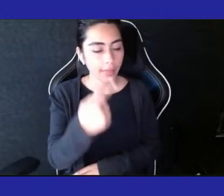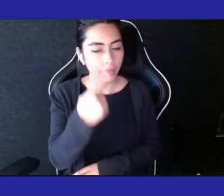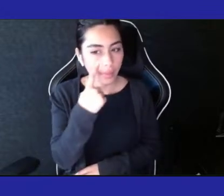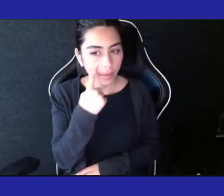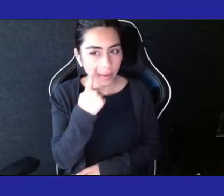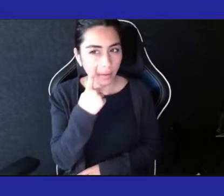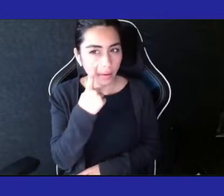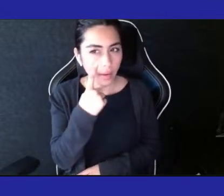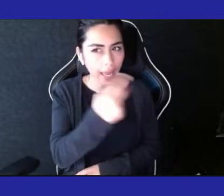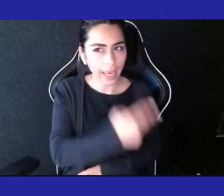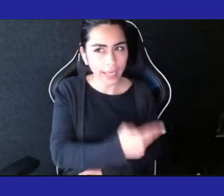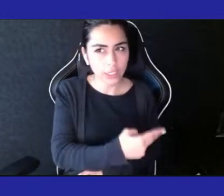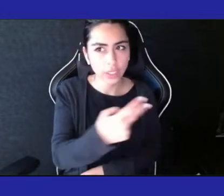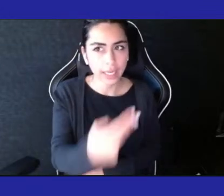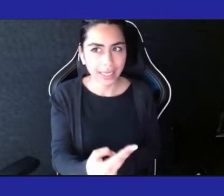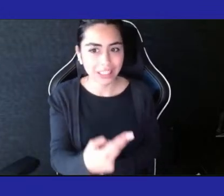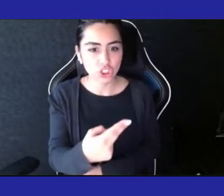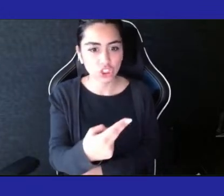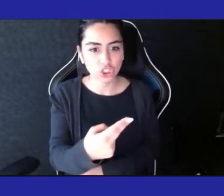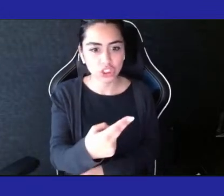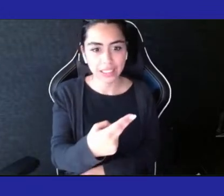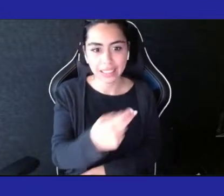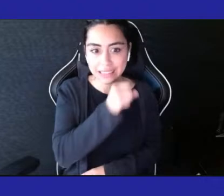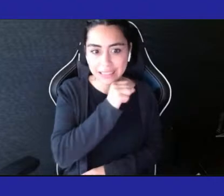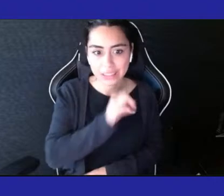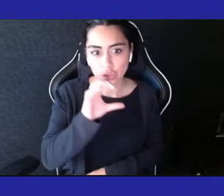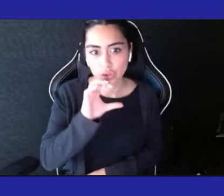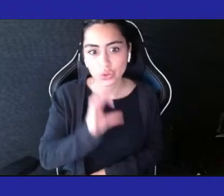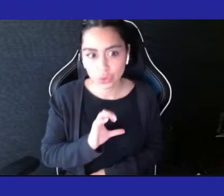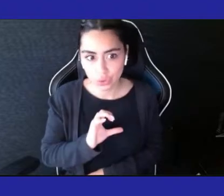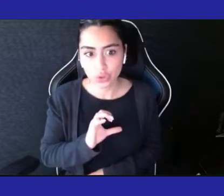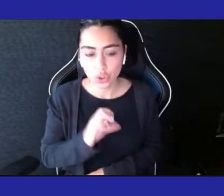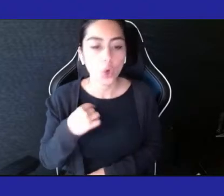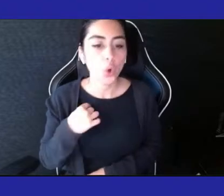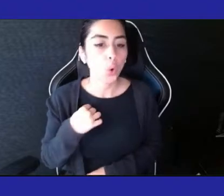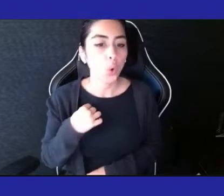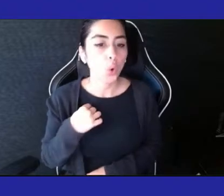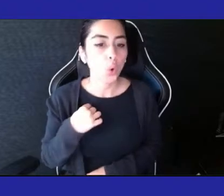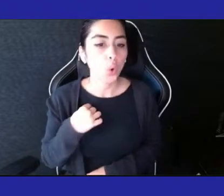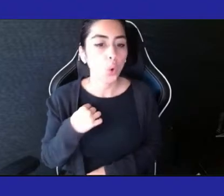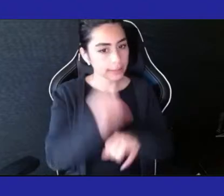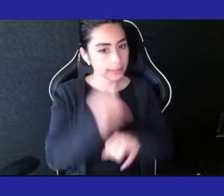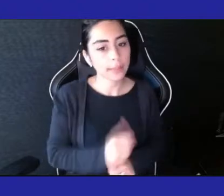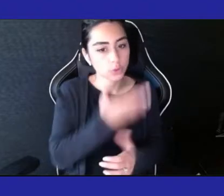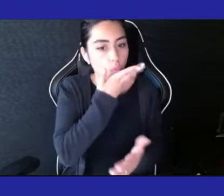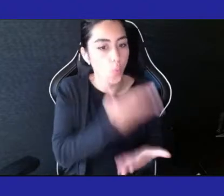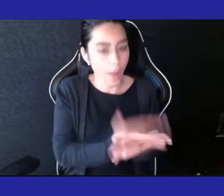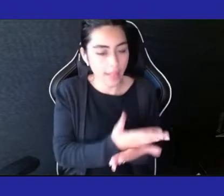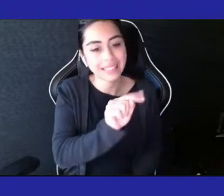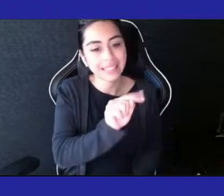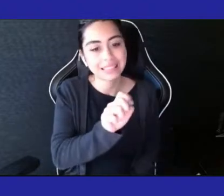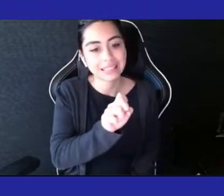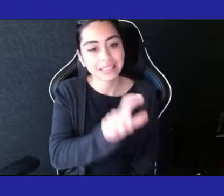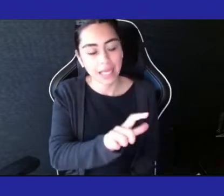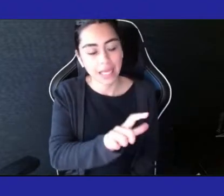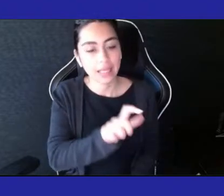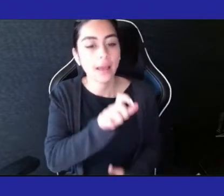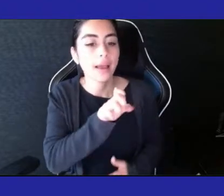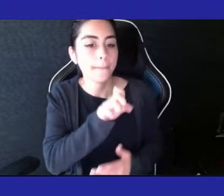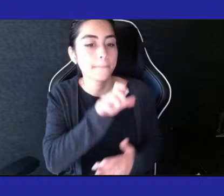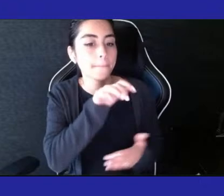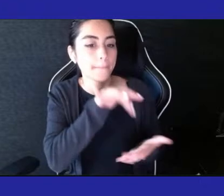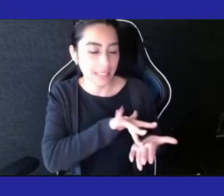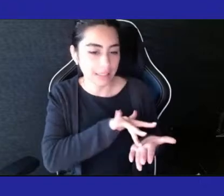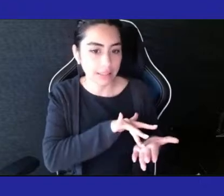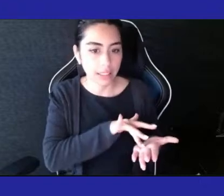H&H, seniors are adapting well to the use of telemedicine. We don't find that at Metro Plus. That hasn't been the